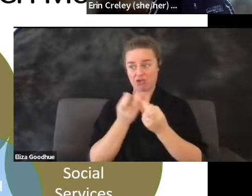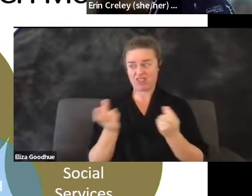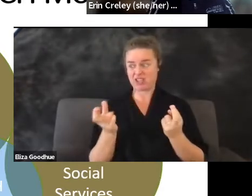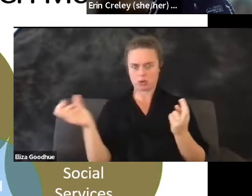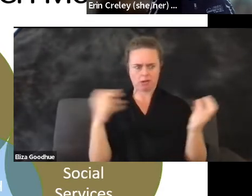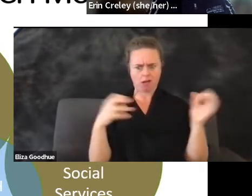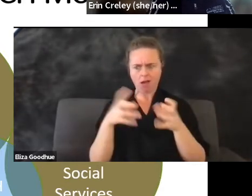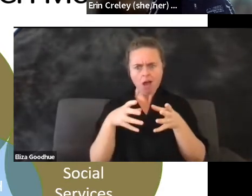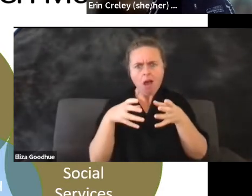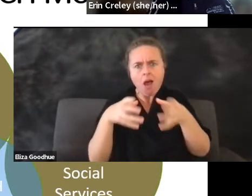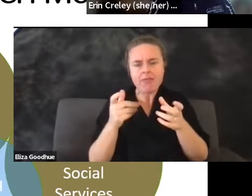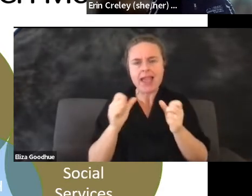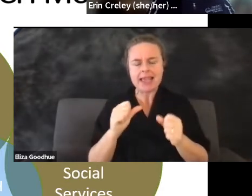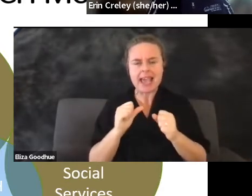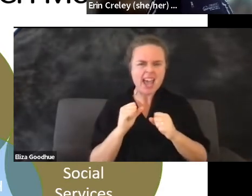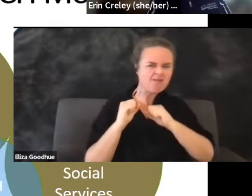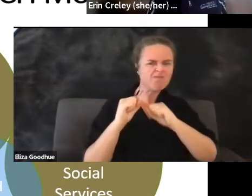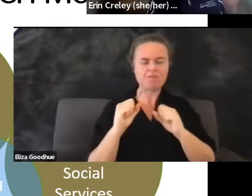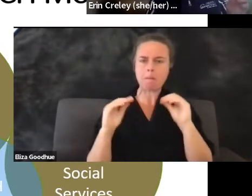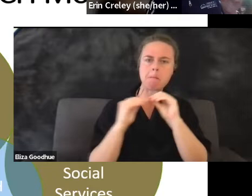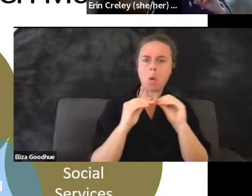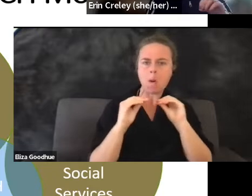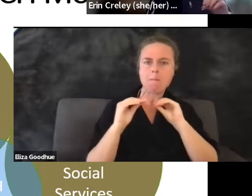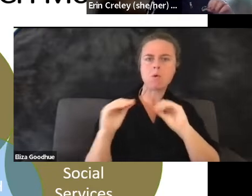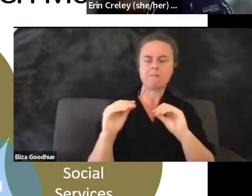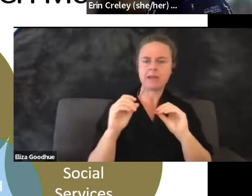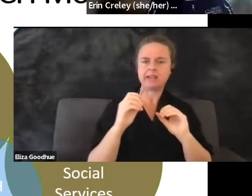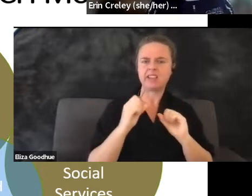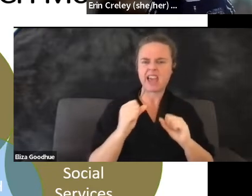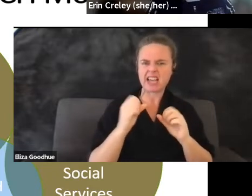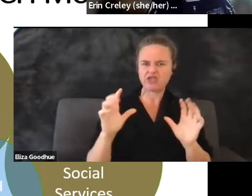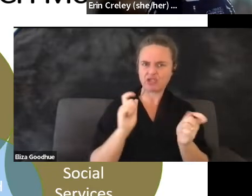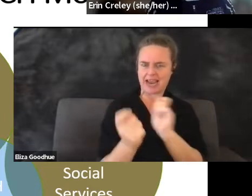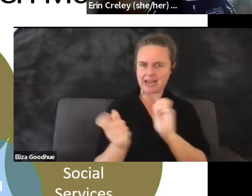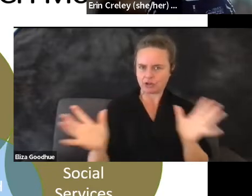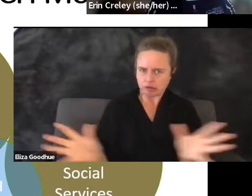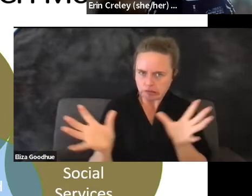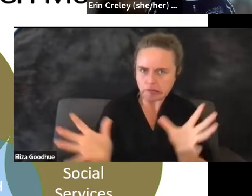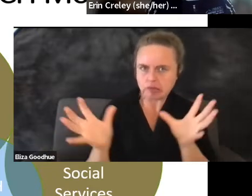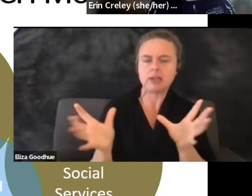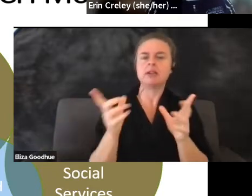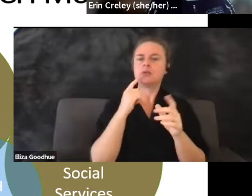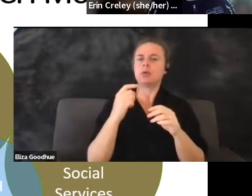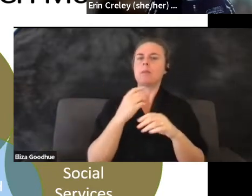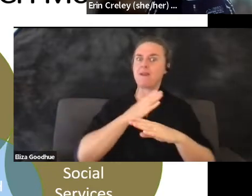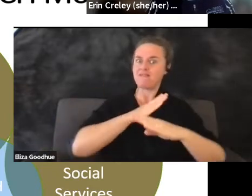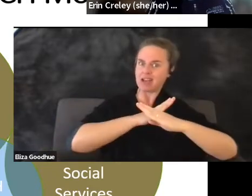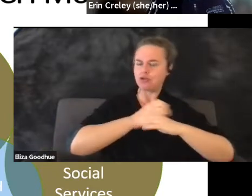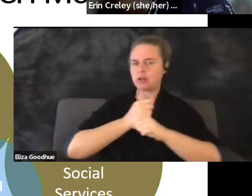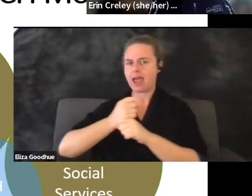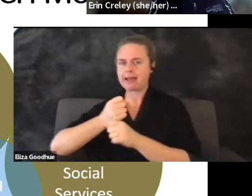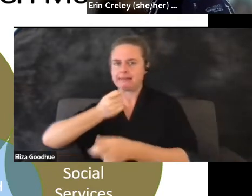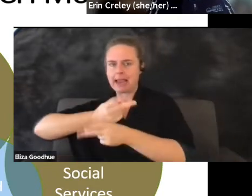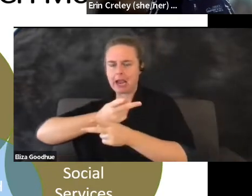the dial together on efforts that bring prevention and care together. And also there's the potential